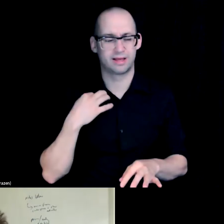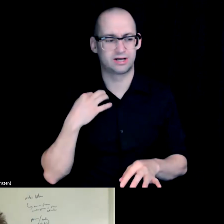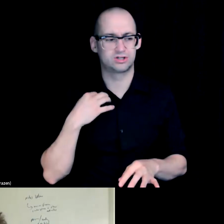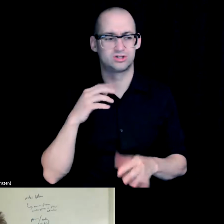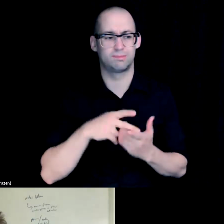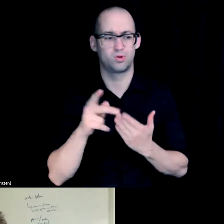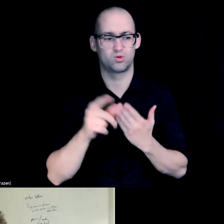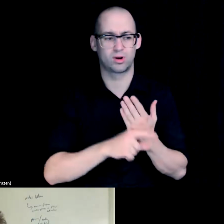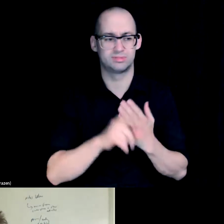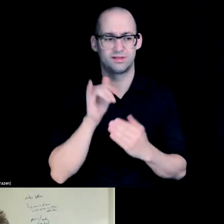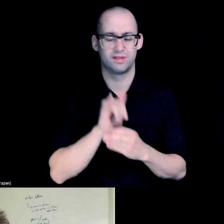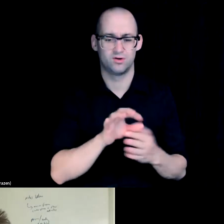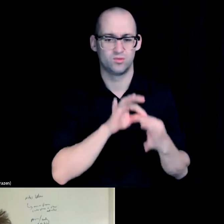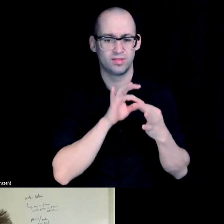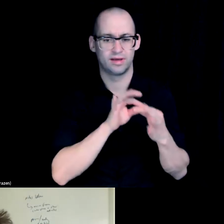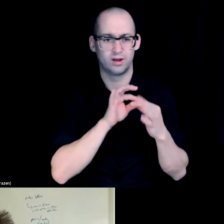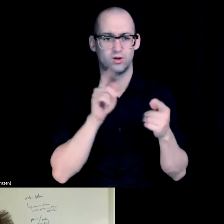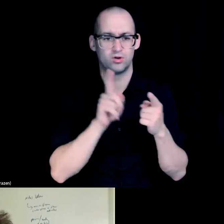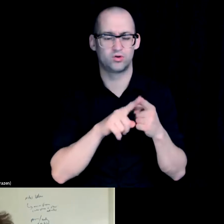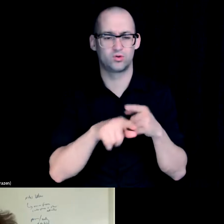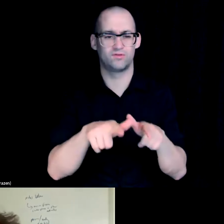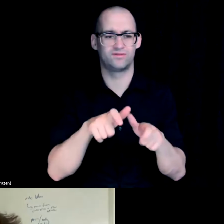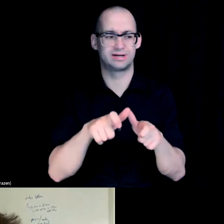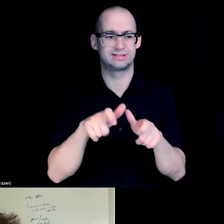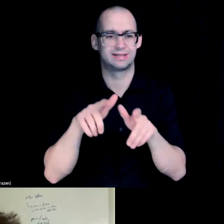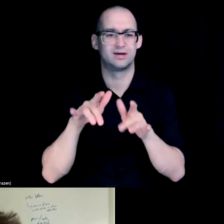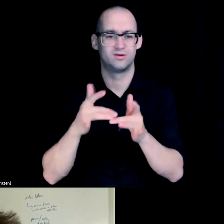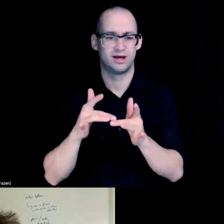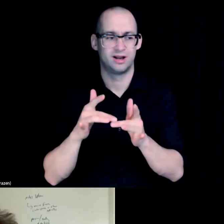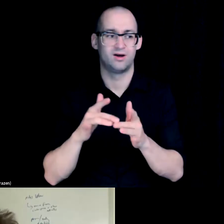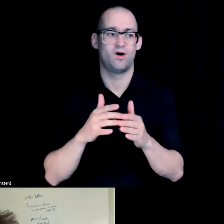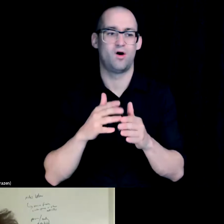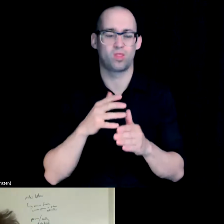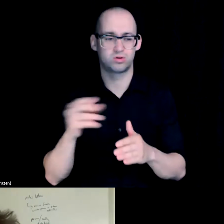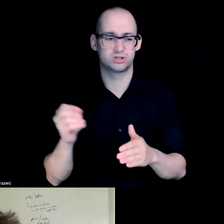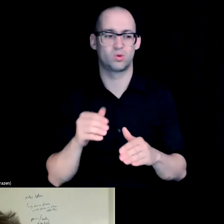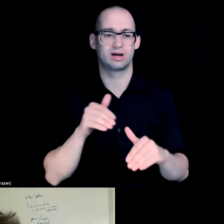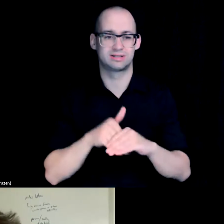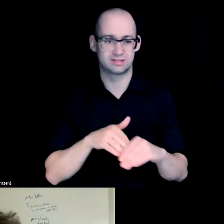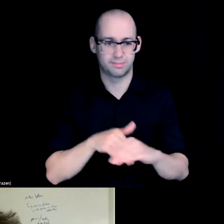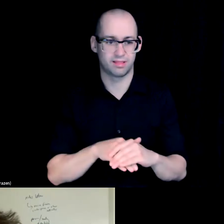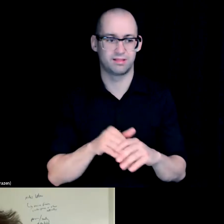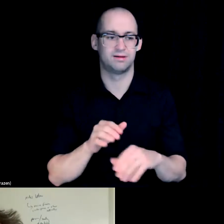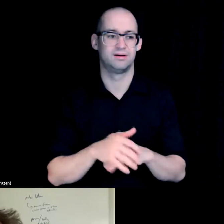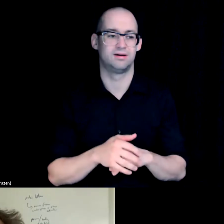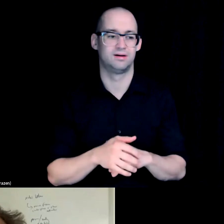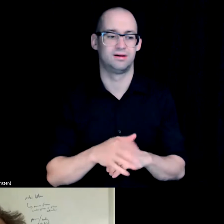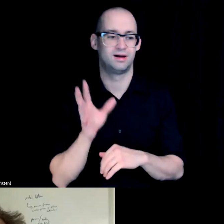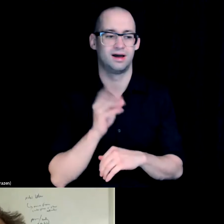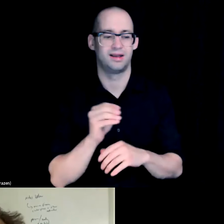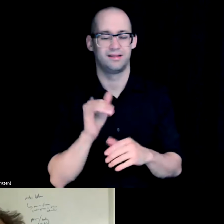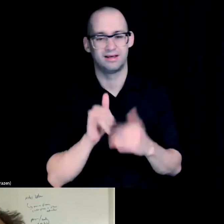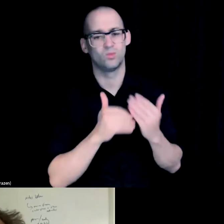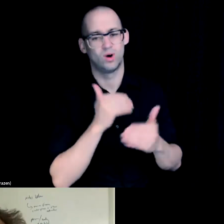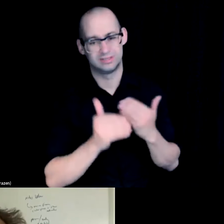programs that are related to broadband and digital equity also accessible, and a process